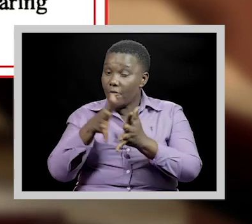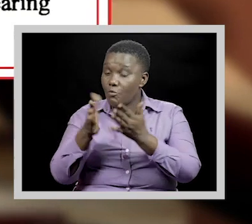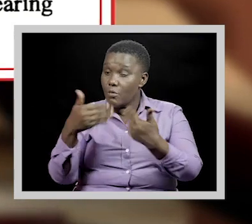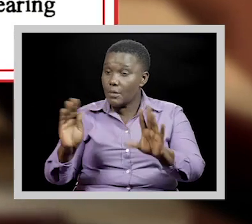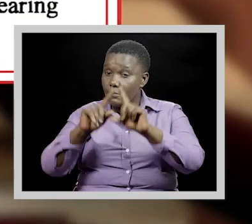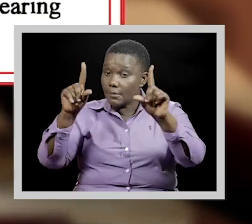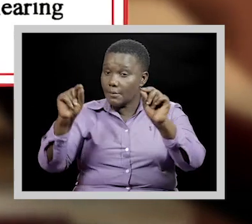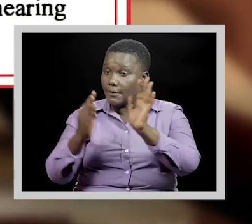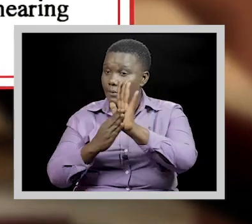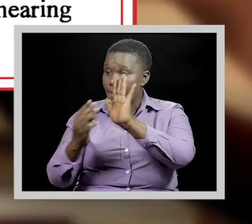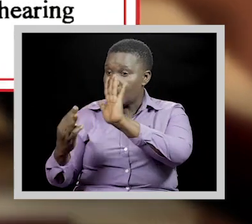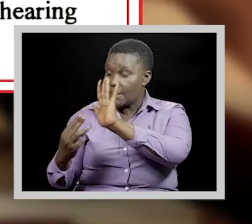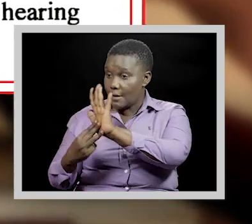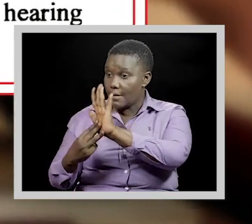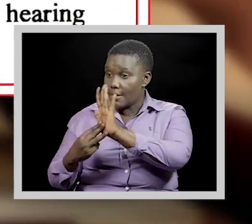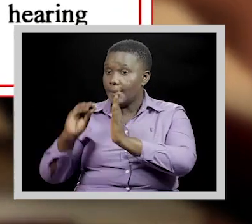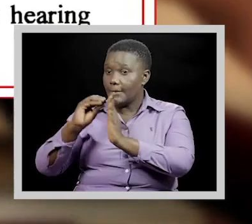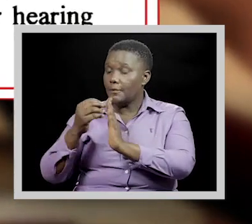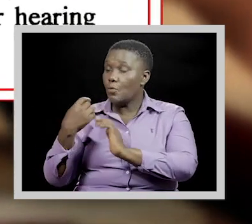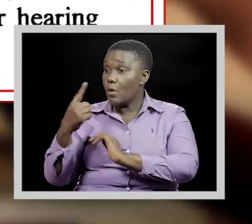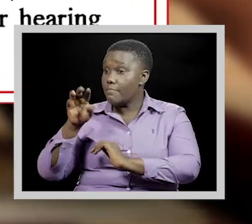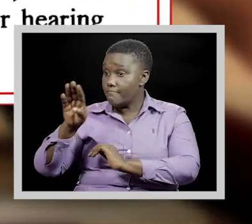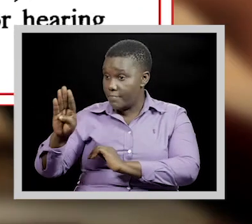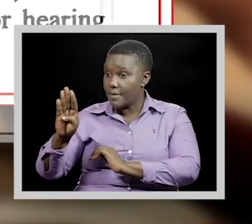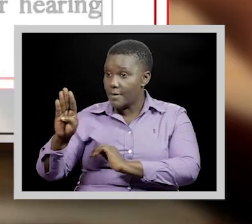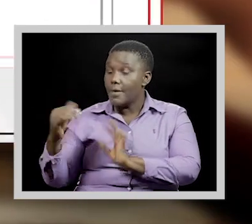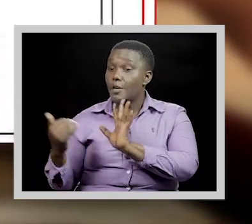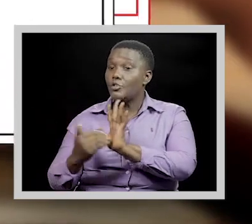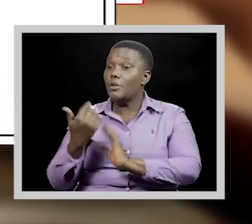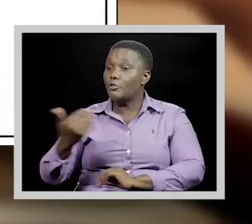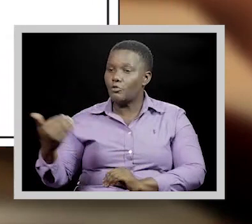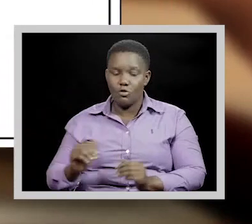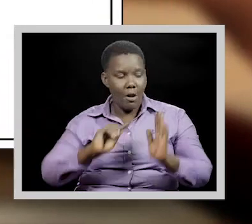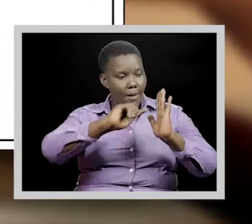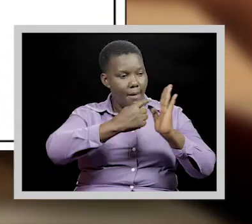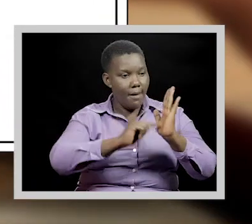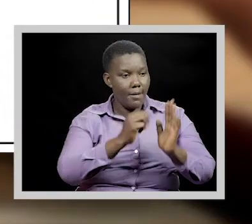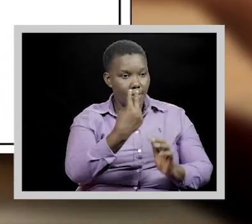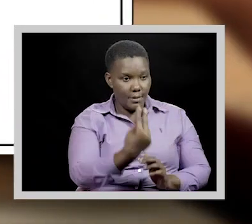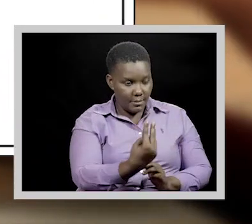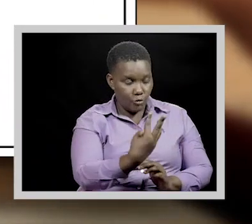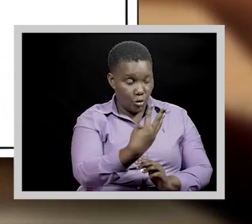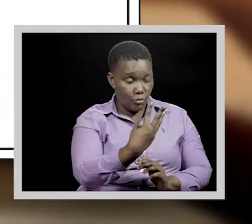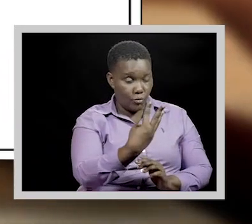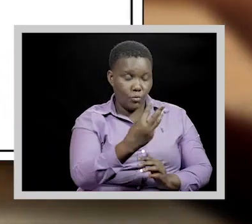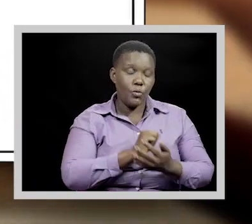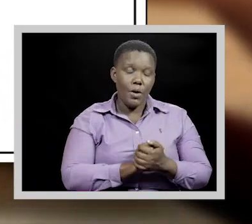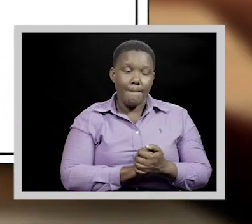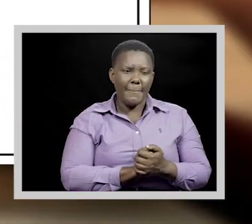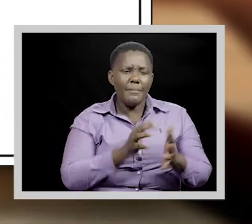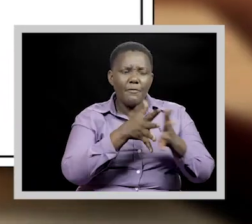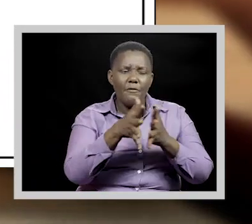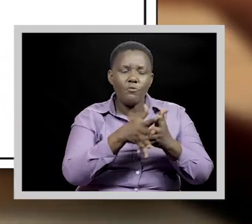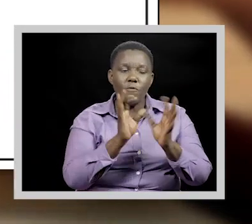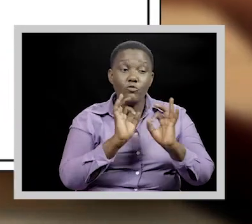provided under Section 98, Subsection 1B of the Law of the Child Act, and Rule 3 of the Juvenile Court Rules,